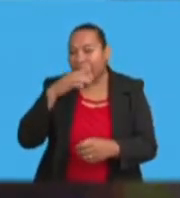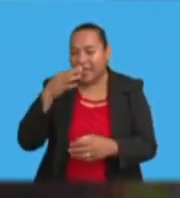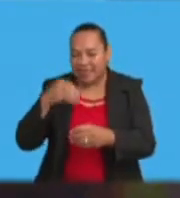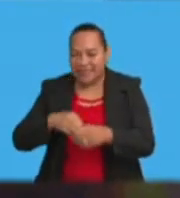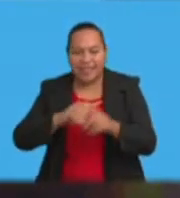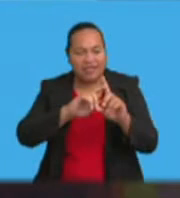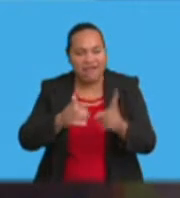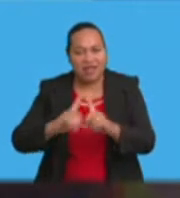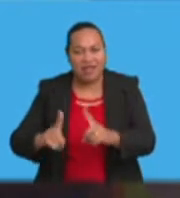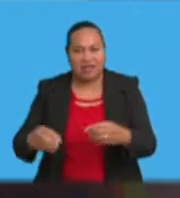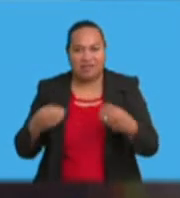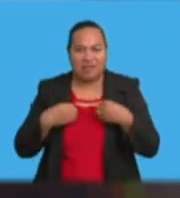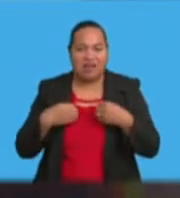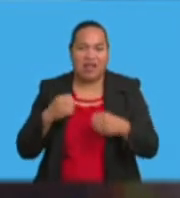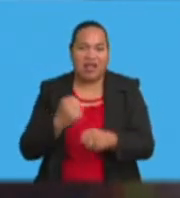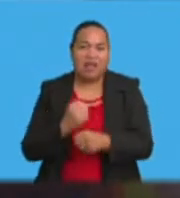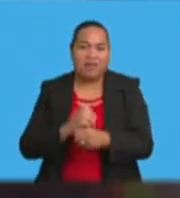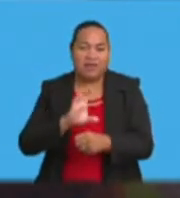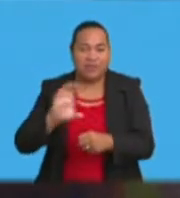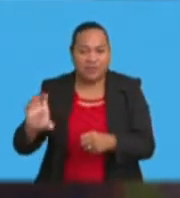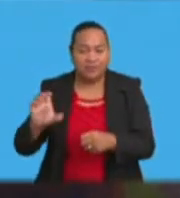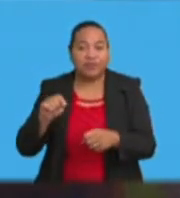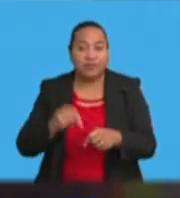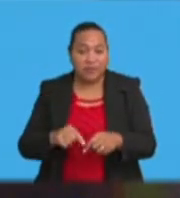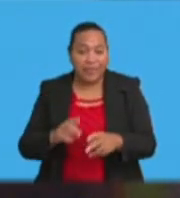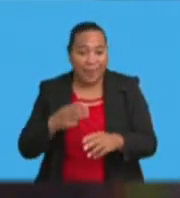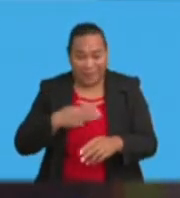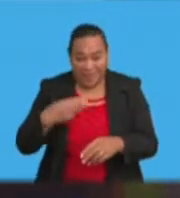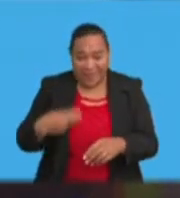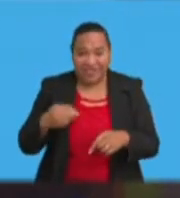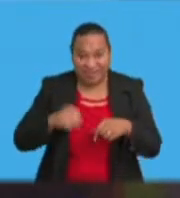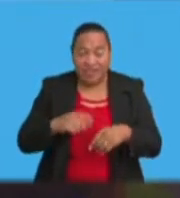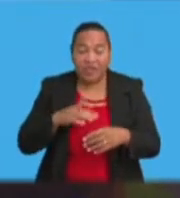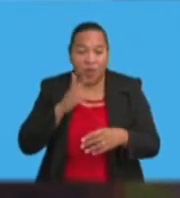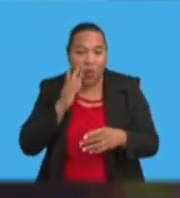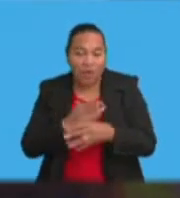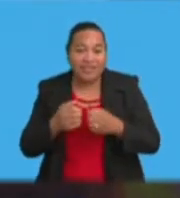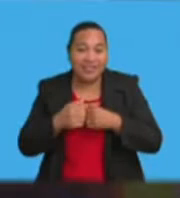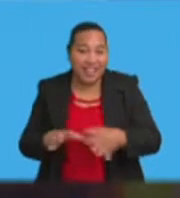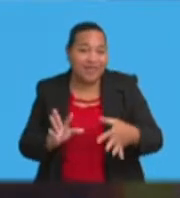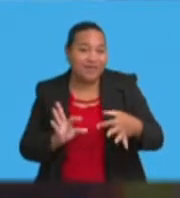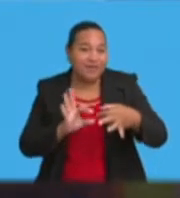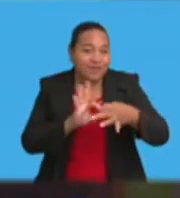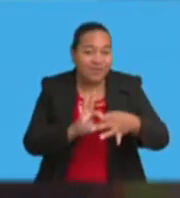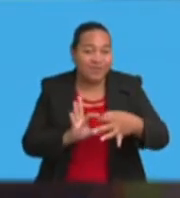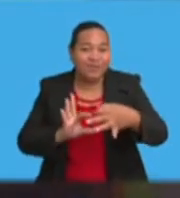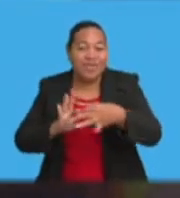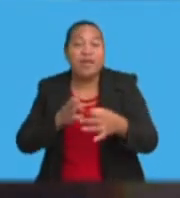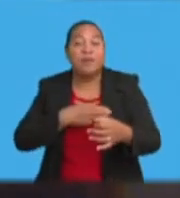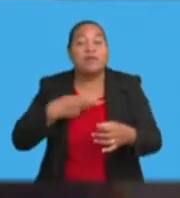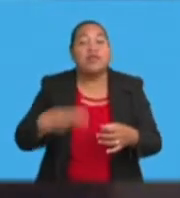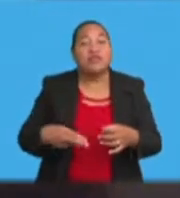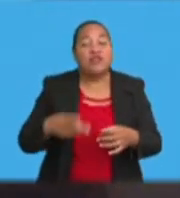different enterprises. The ministry will also be working very closely, and has already started very closely in its work with the Ministry of Health and